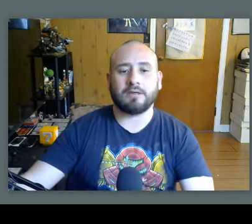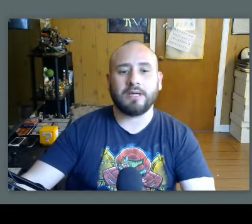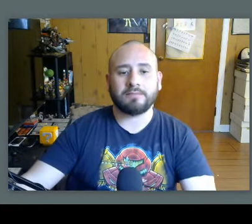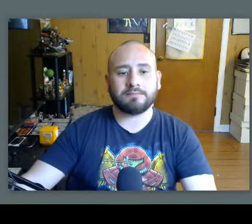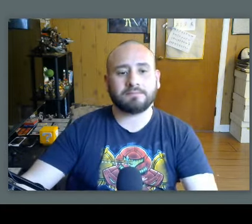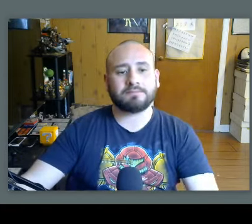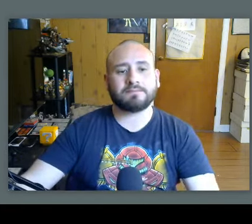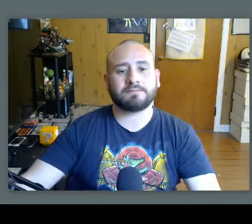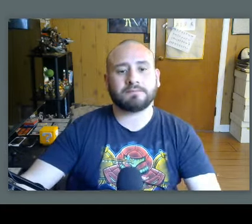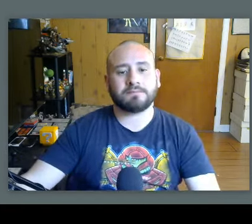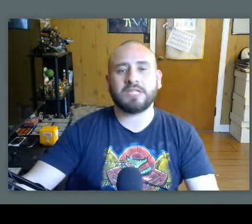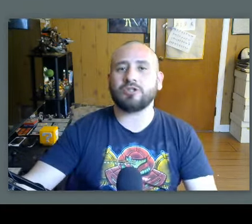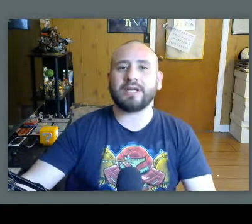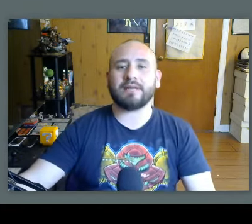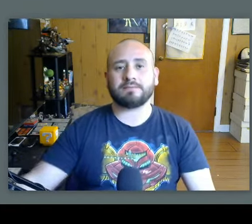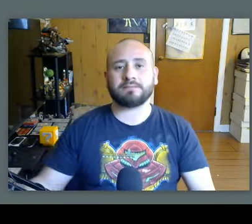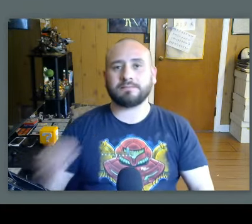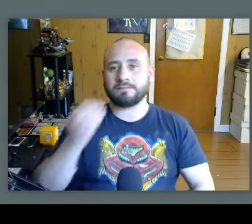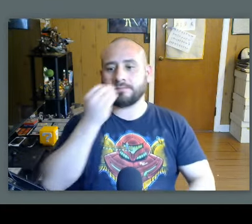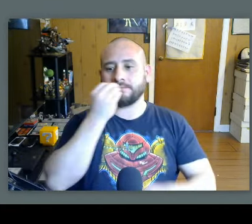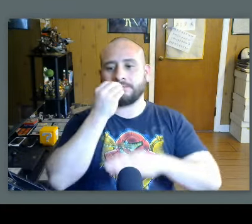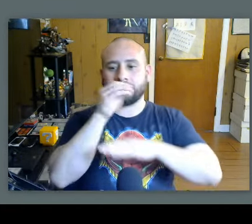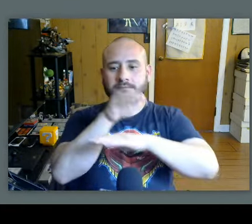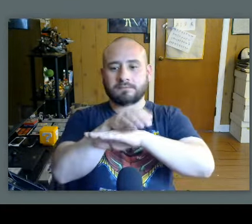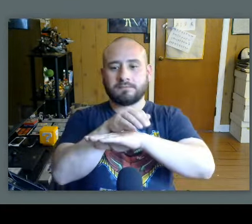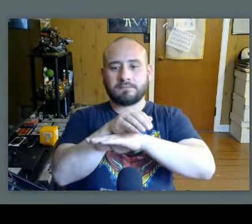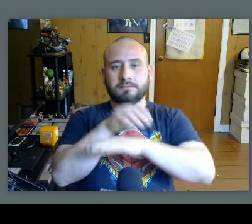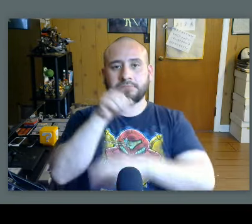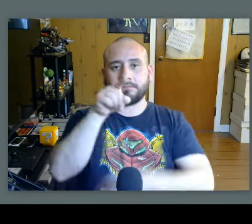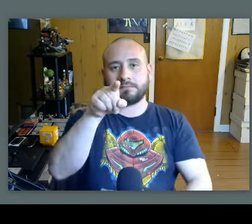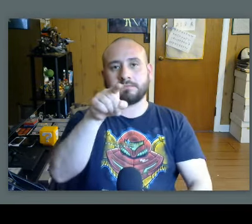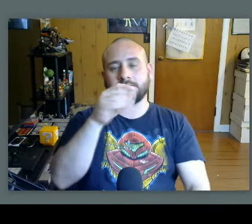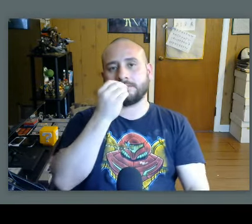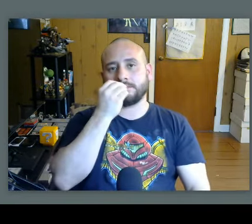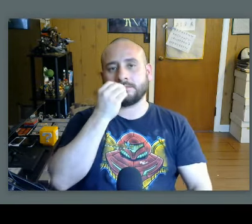All right. Let's do that again.